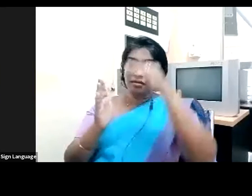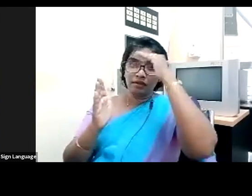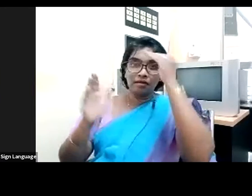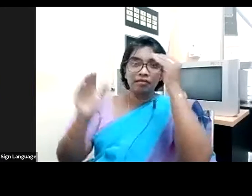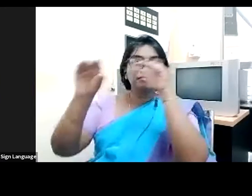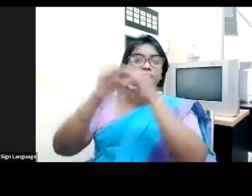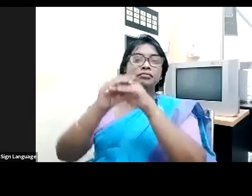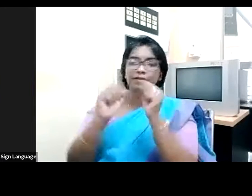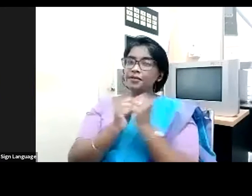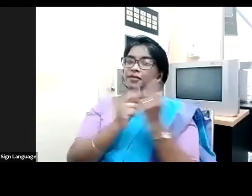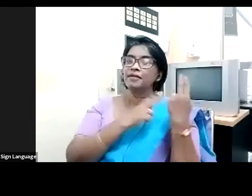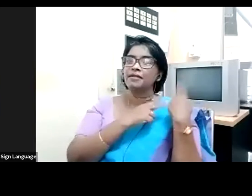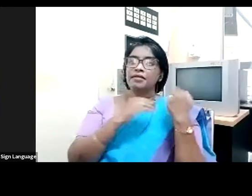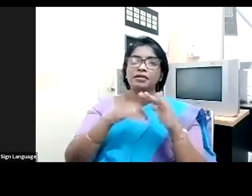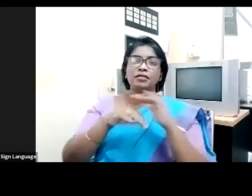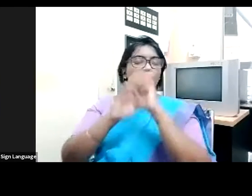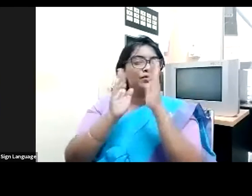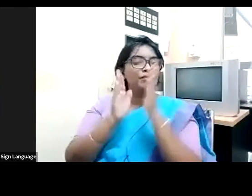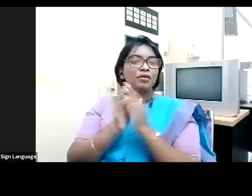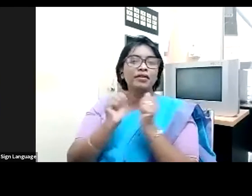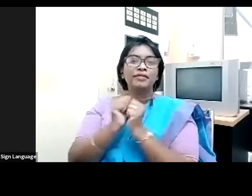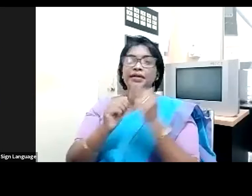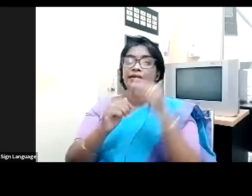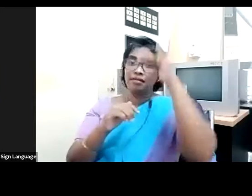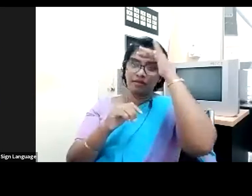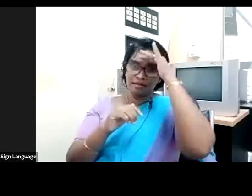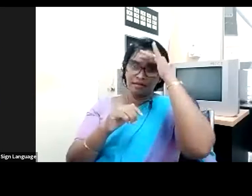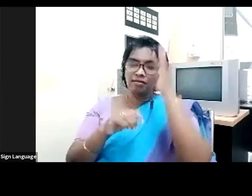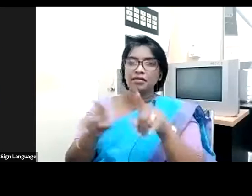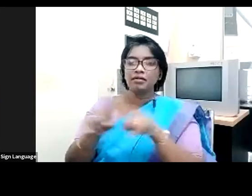It's that self-motivation, self-drive that we need to